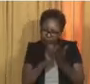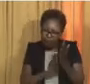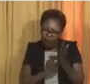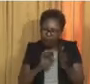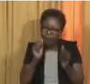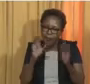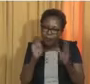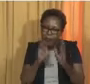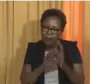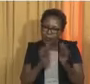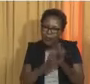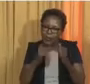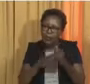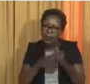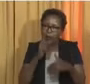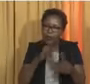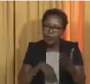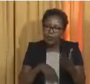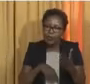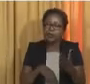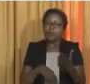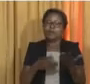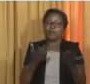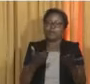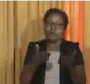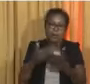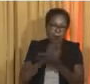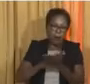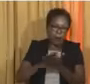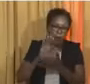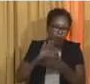on the premise that, based on the history of hyper